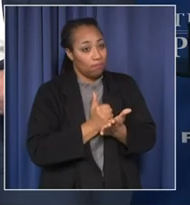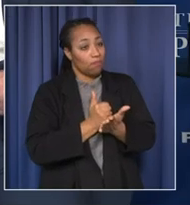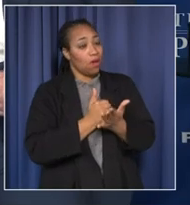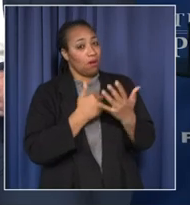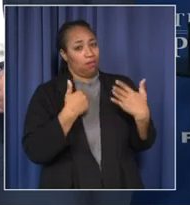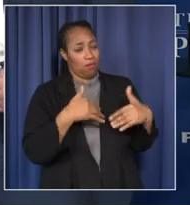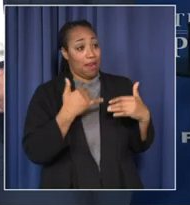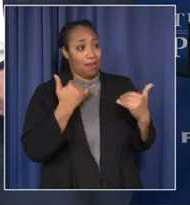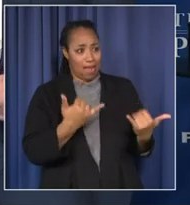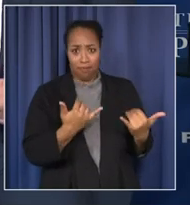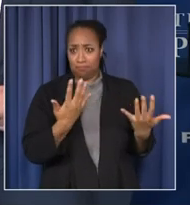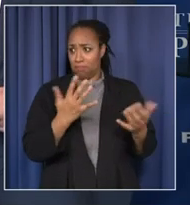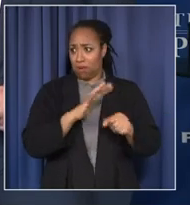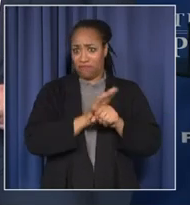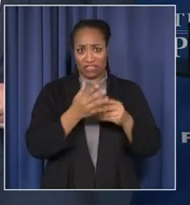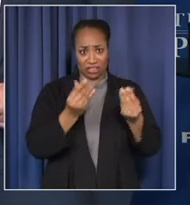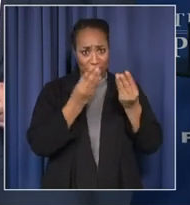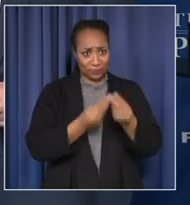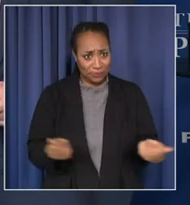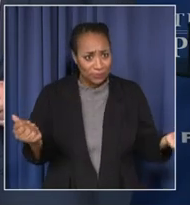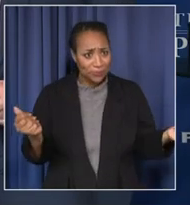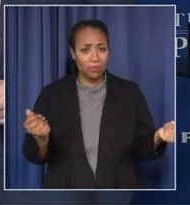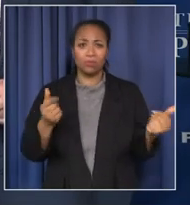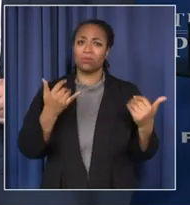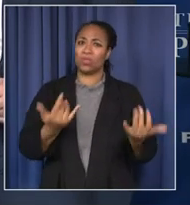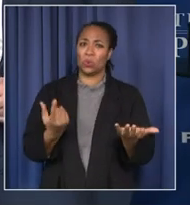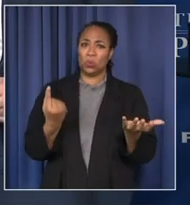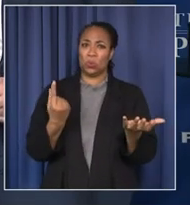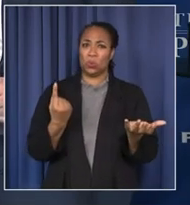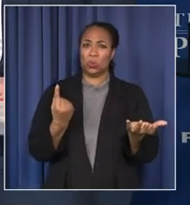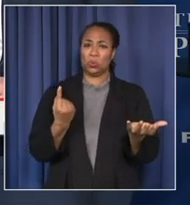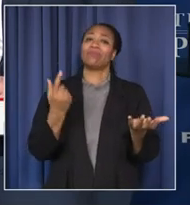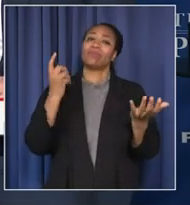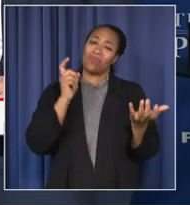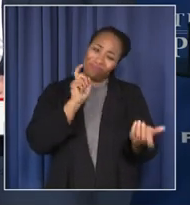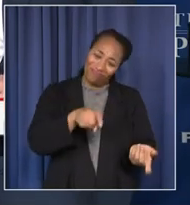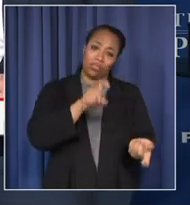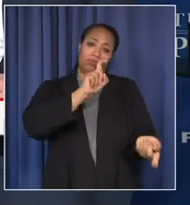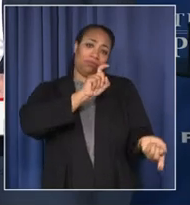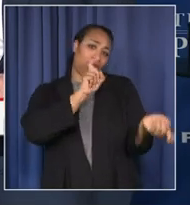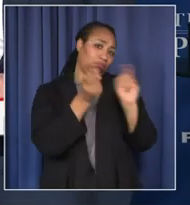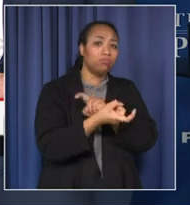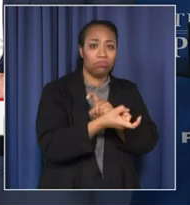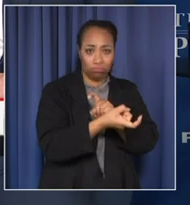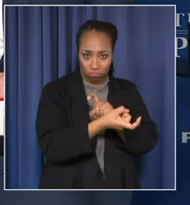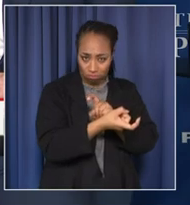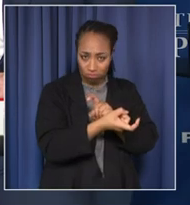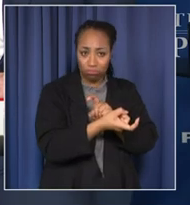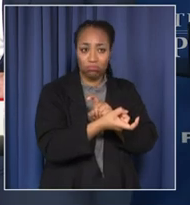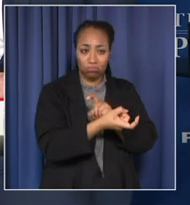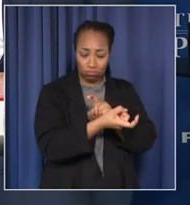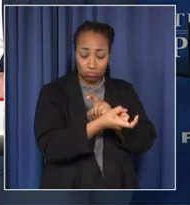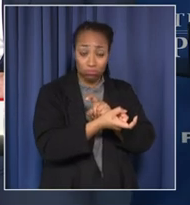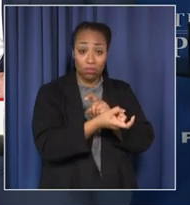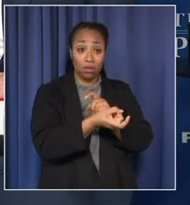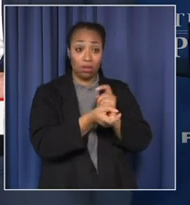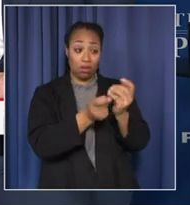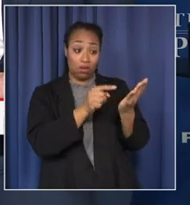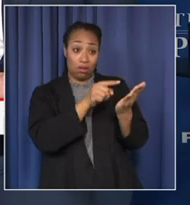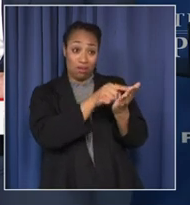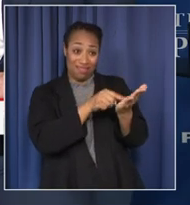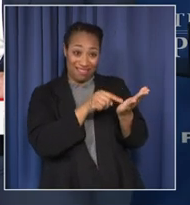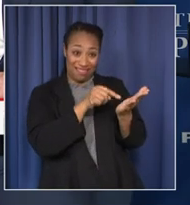policies. We have to address the kind of operational issues that are keeping people